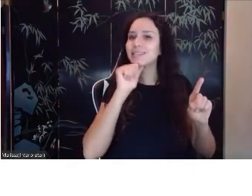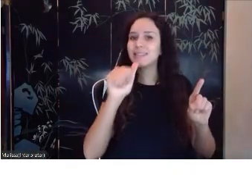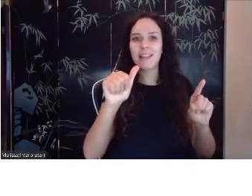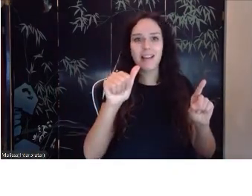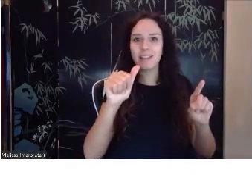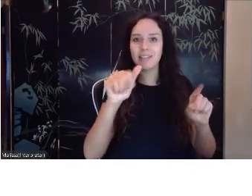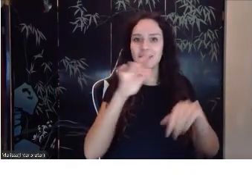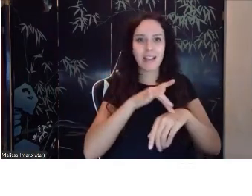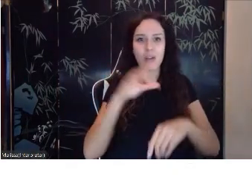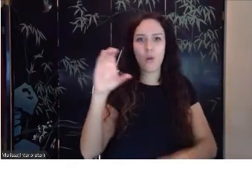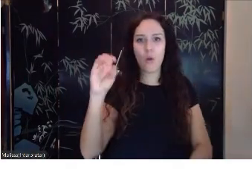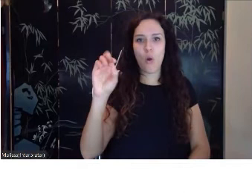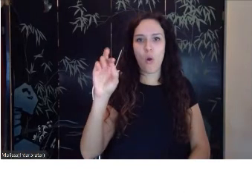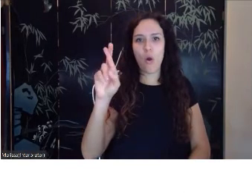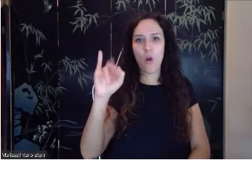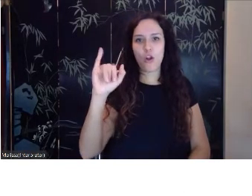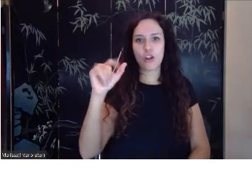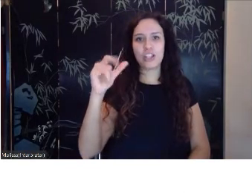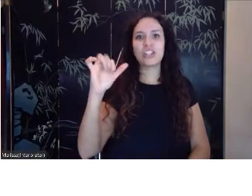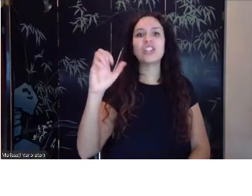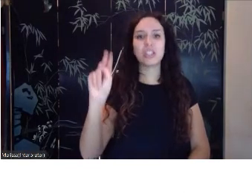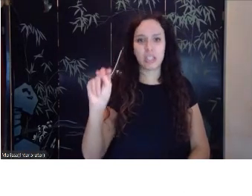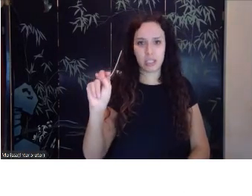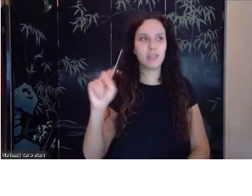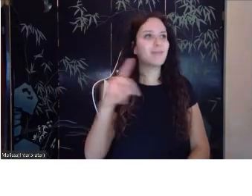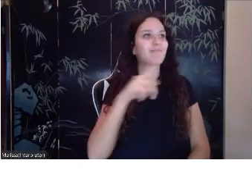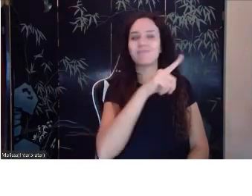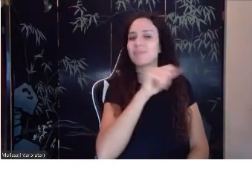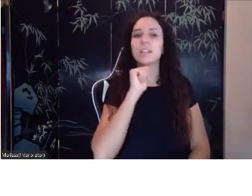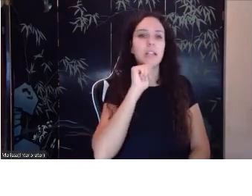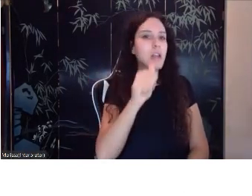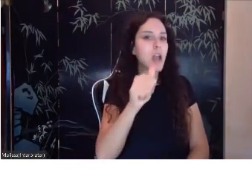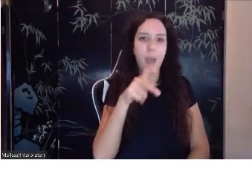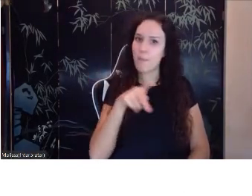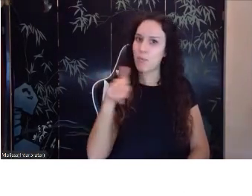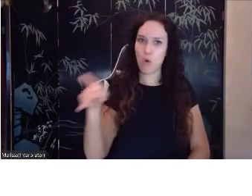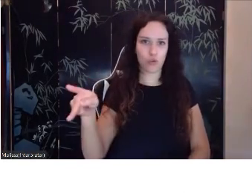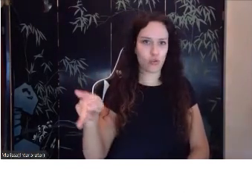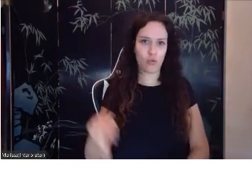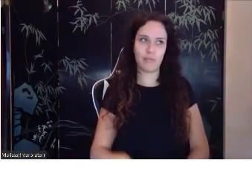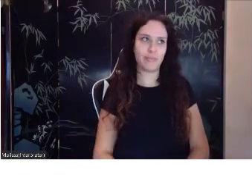but it does not cross the origin, so not proportional.